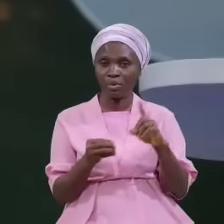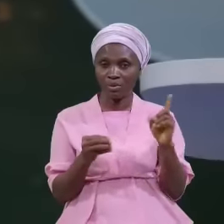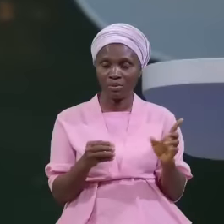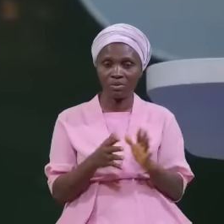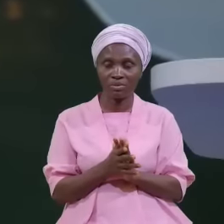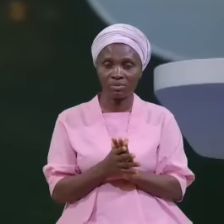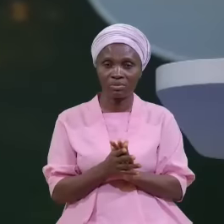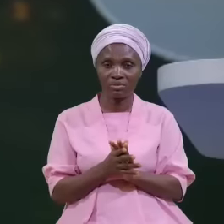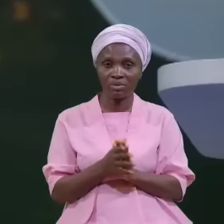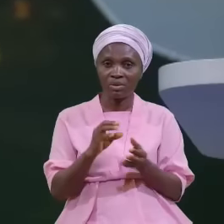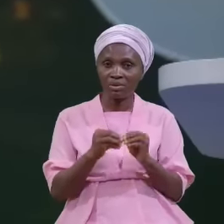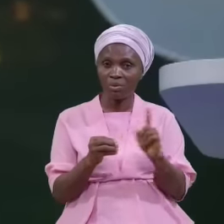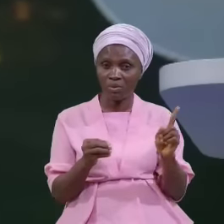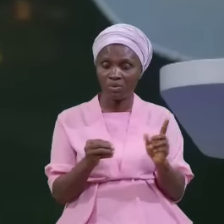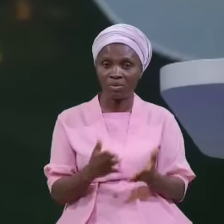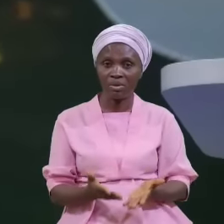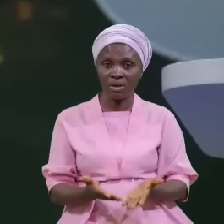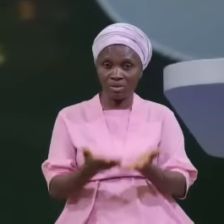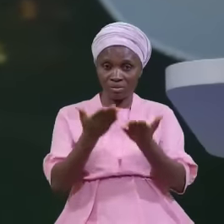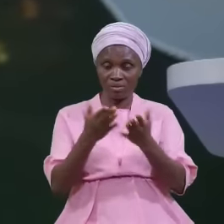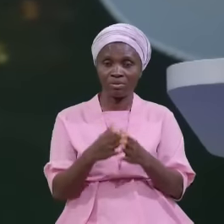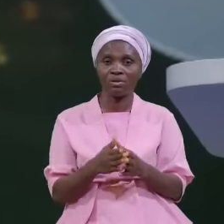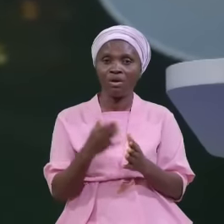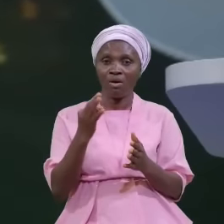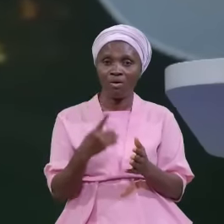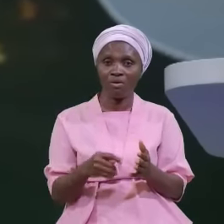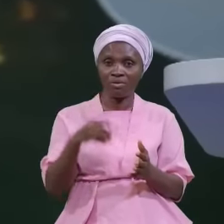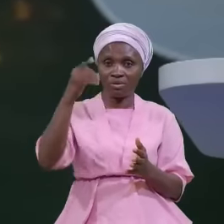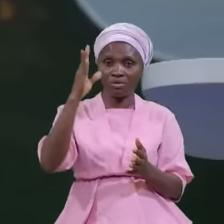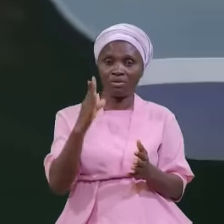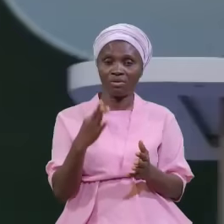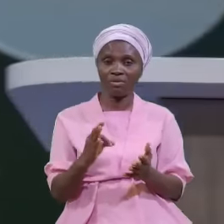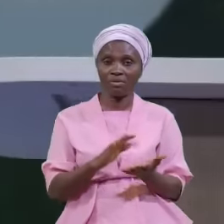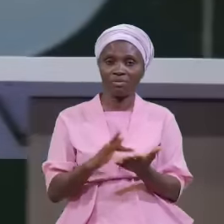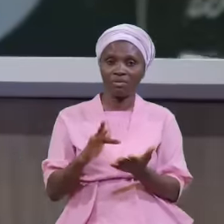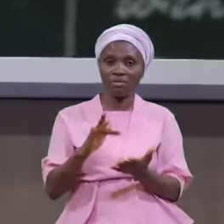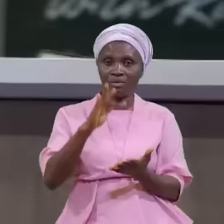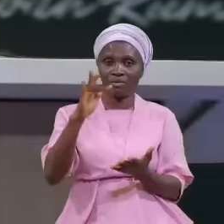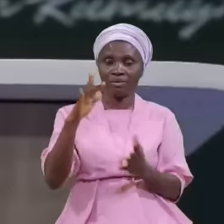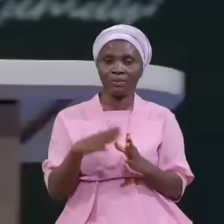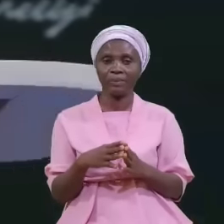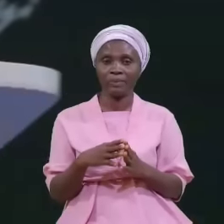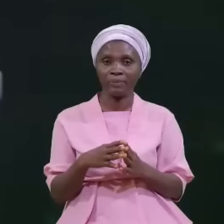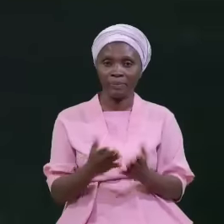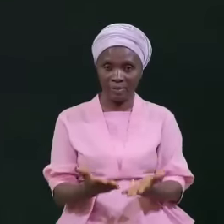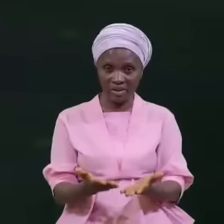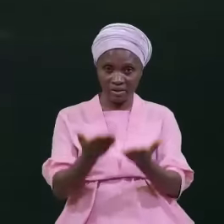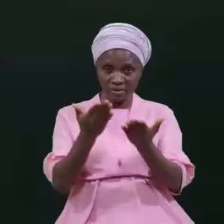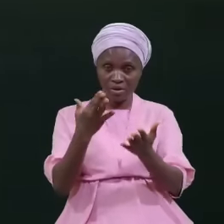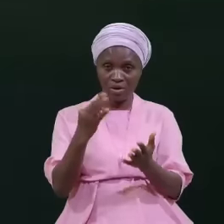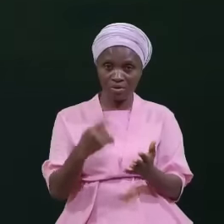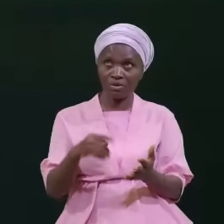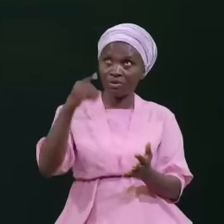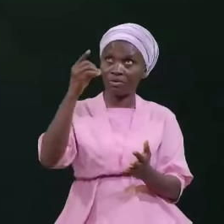number one, exaltation of the God of glory. Exaltation of the God